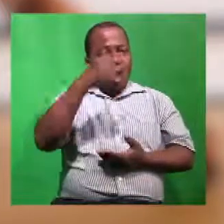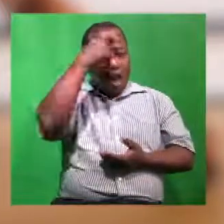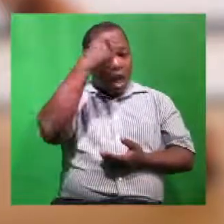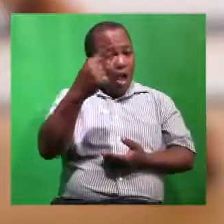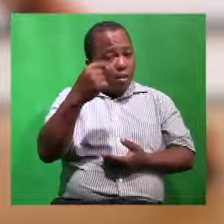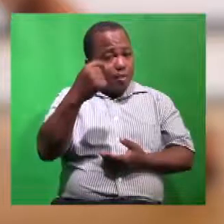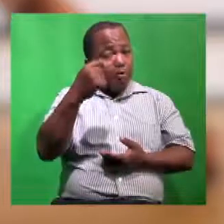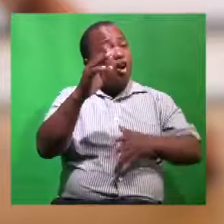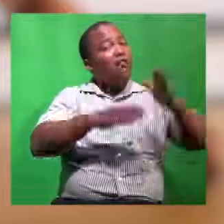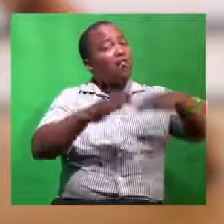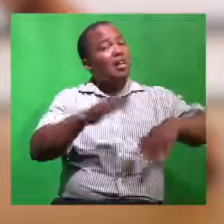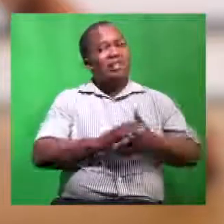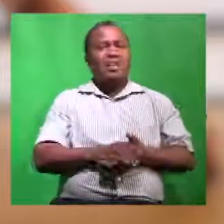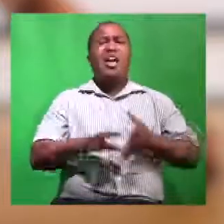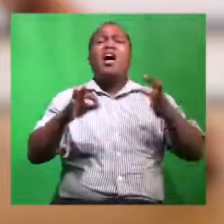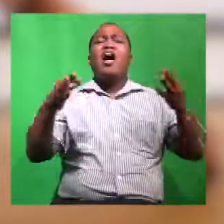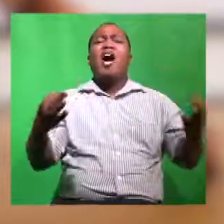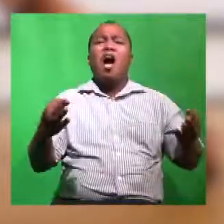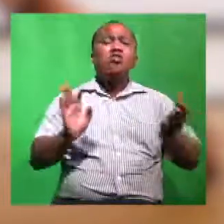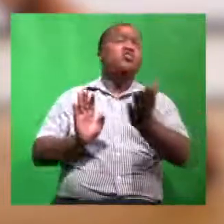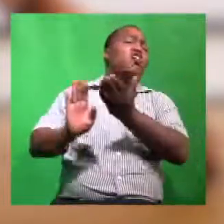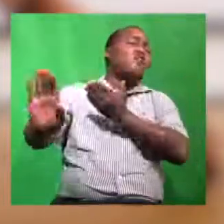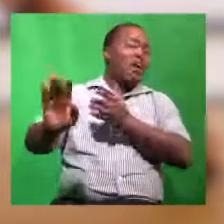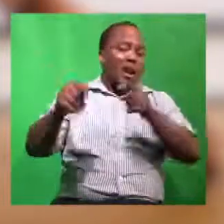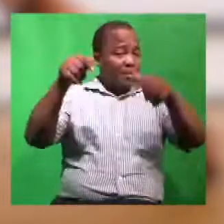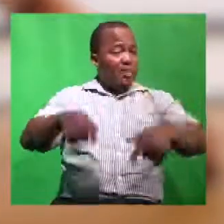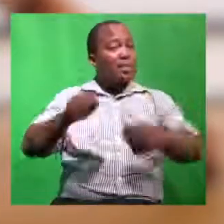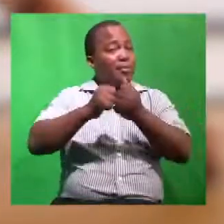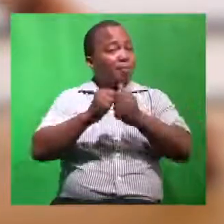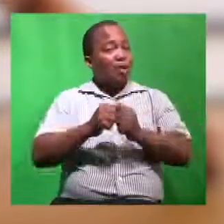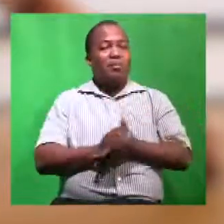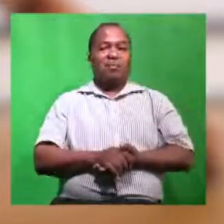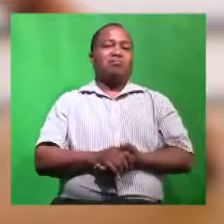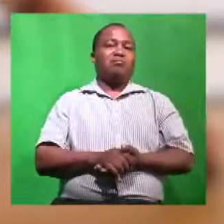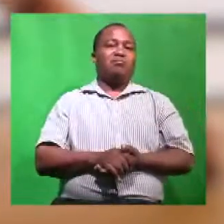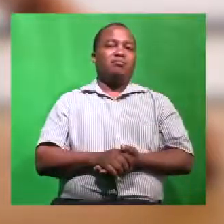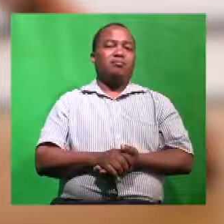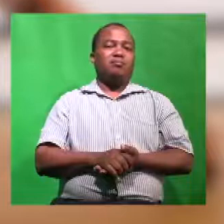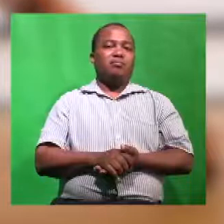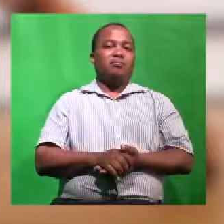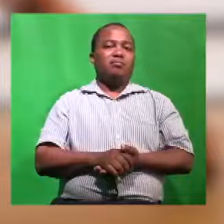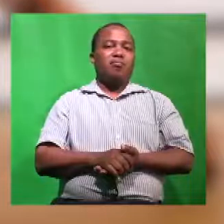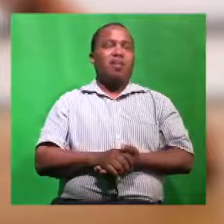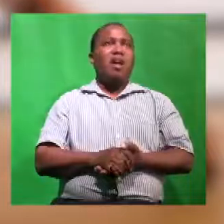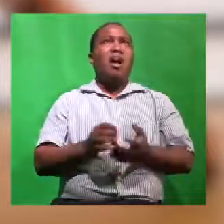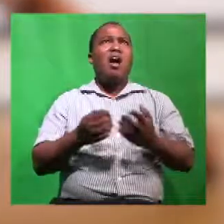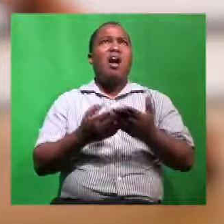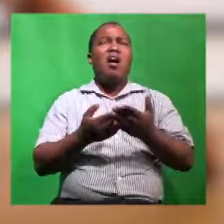aspect of cultural value. How to overcome those problems of negative cultural value,